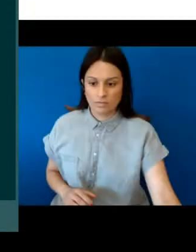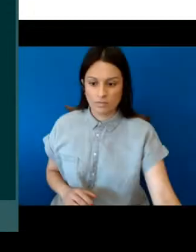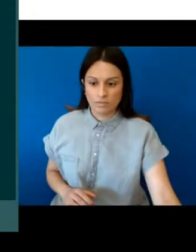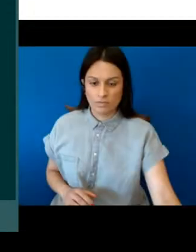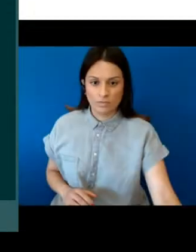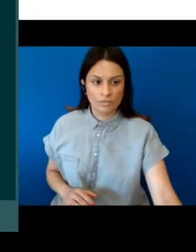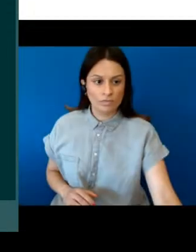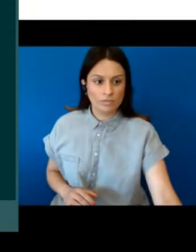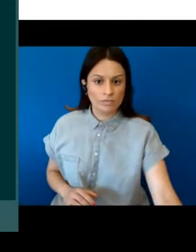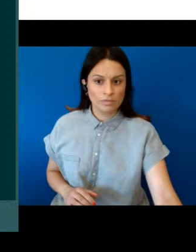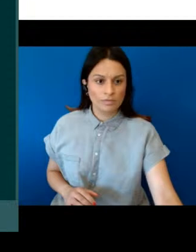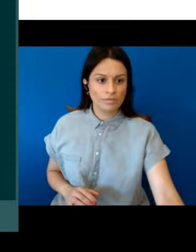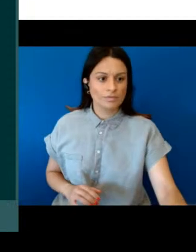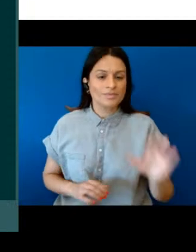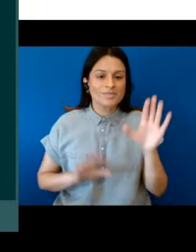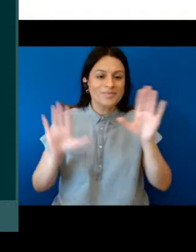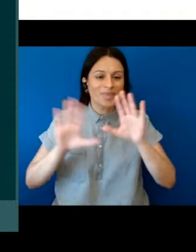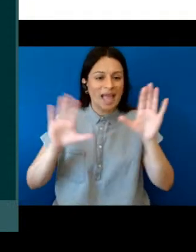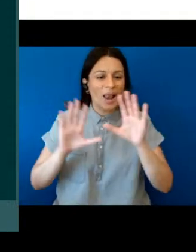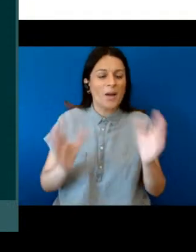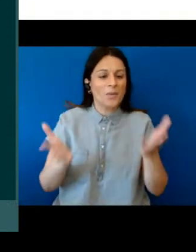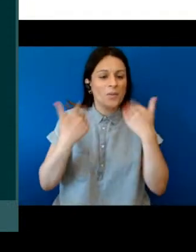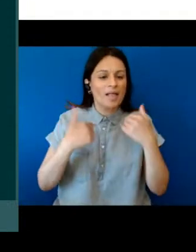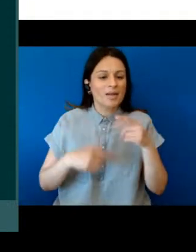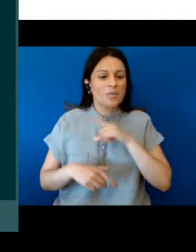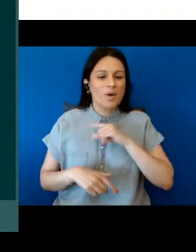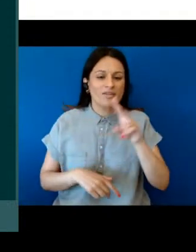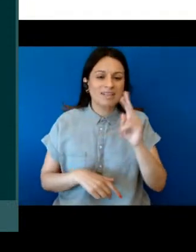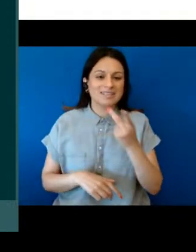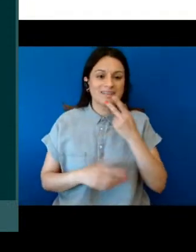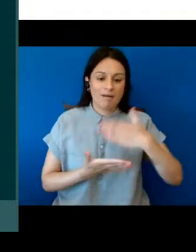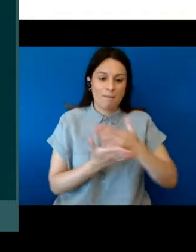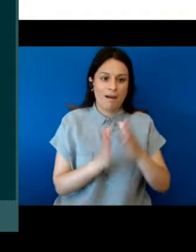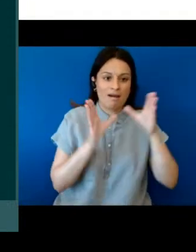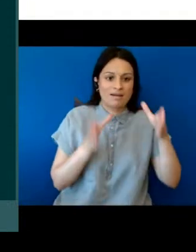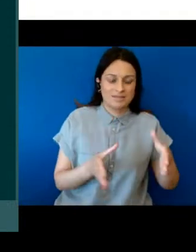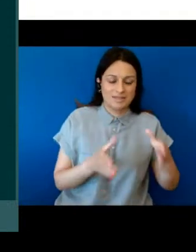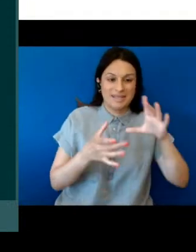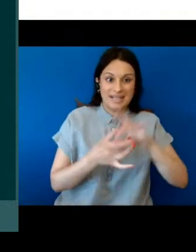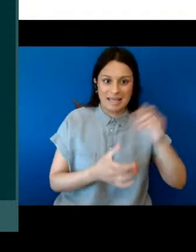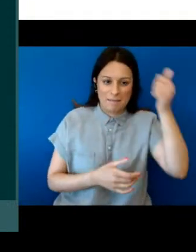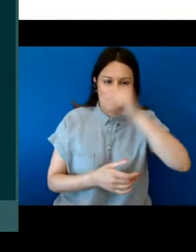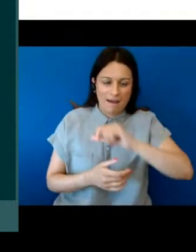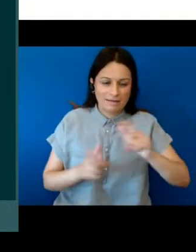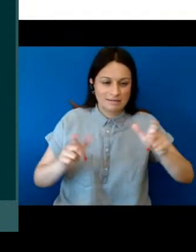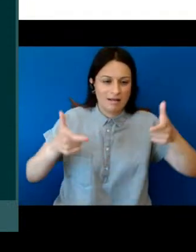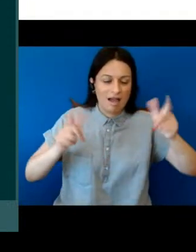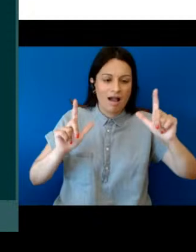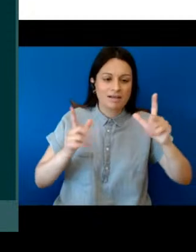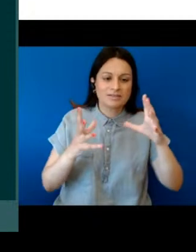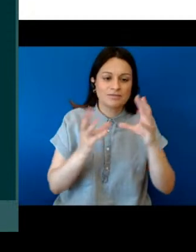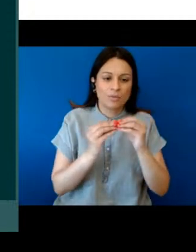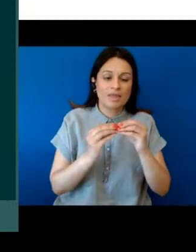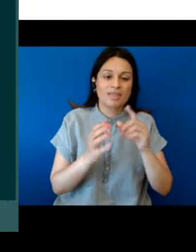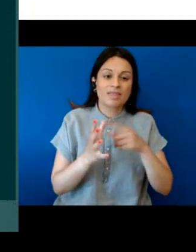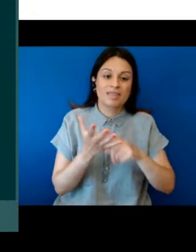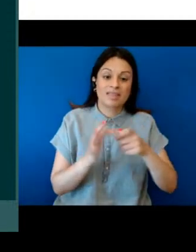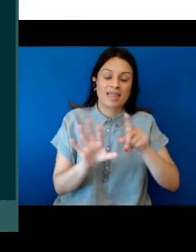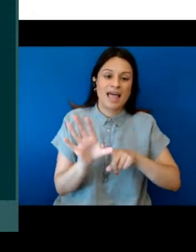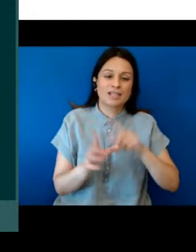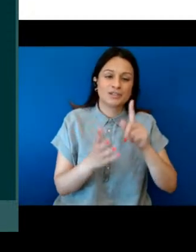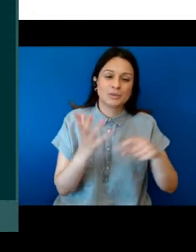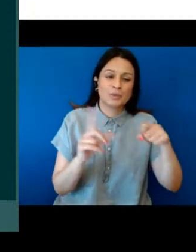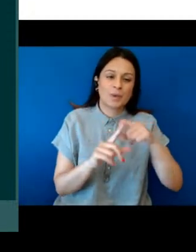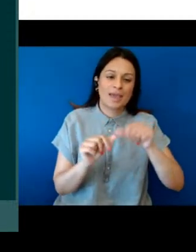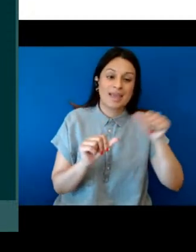Hello and welcome back to the second part of the Masterclass webinar by AllergyUK. Our next speaker is Anne McMurray.